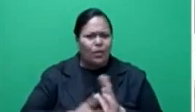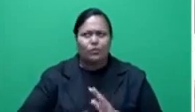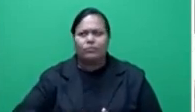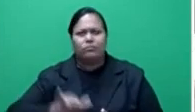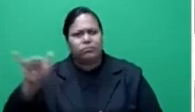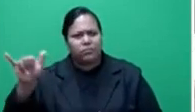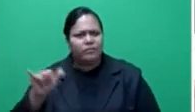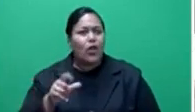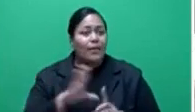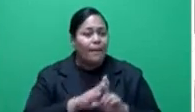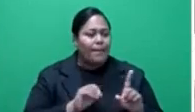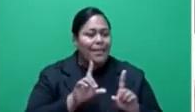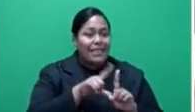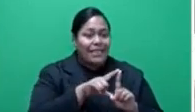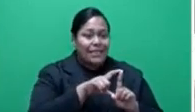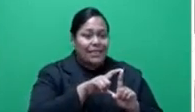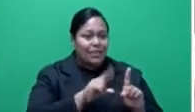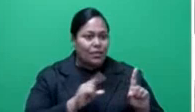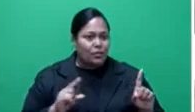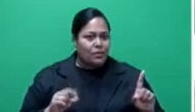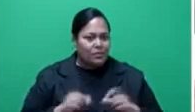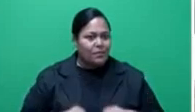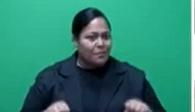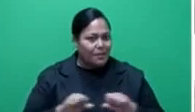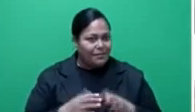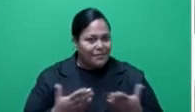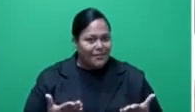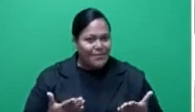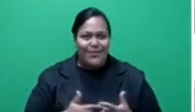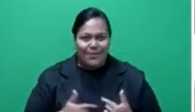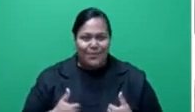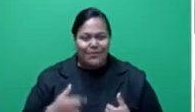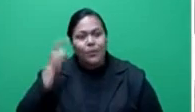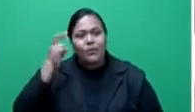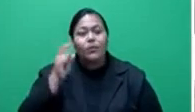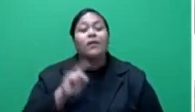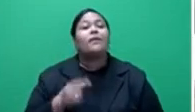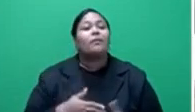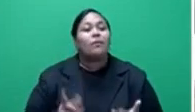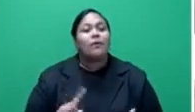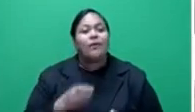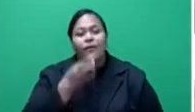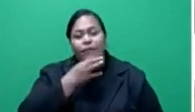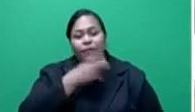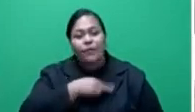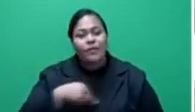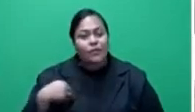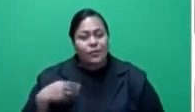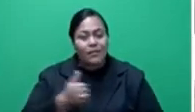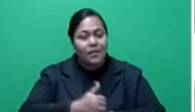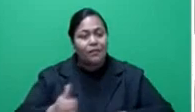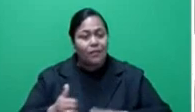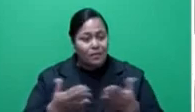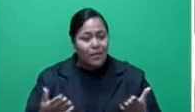digital space, because of the digital space, we're now actually recruiting. One of the few ministries in the government that is recruiting people